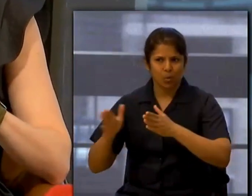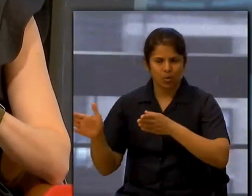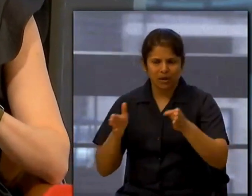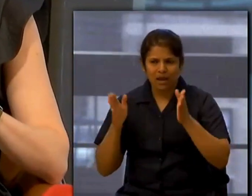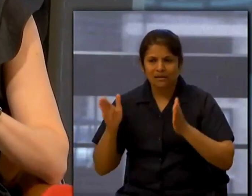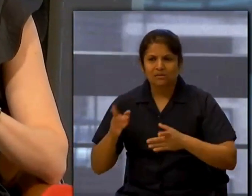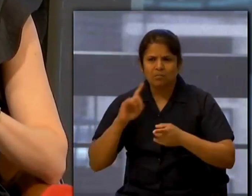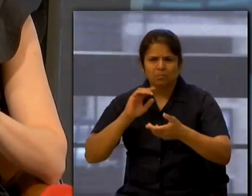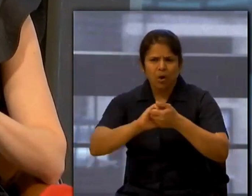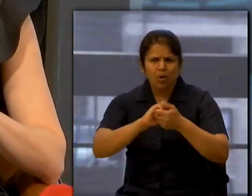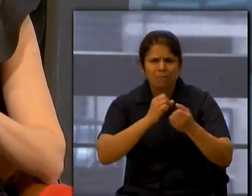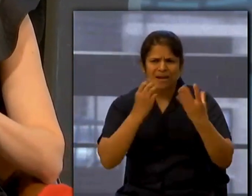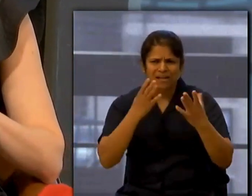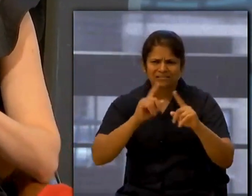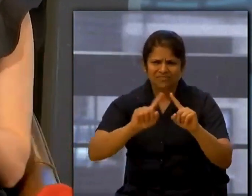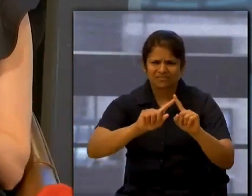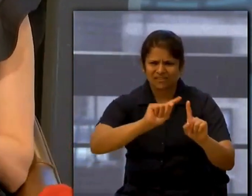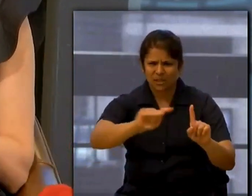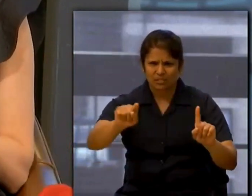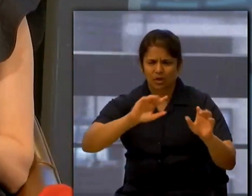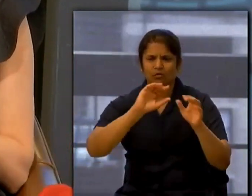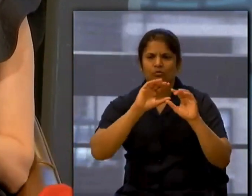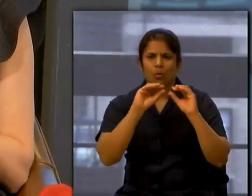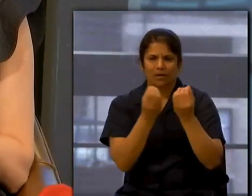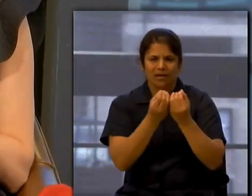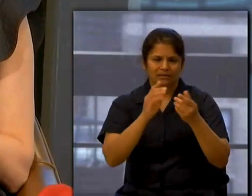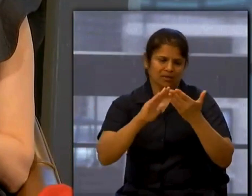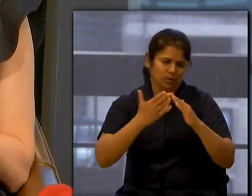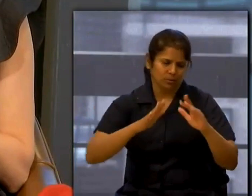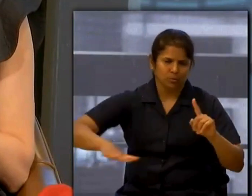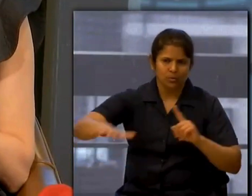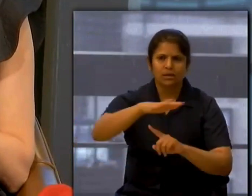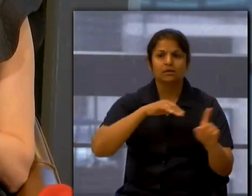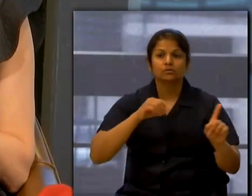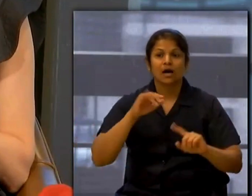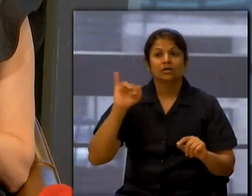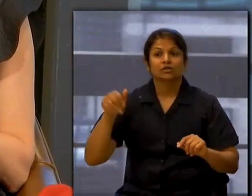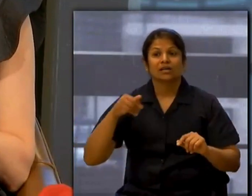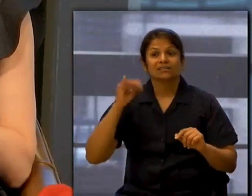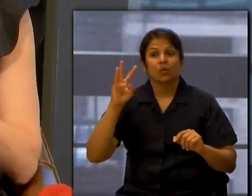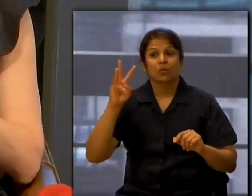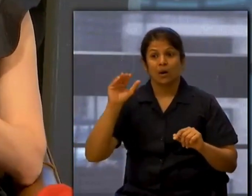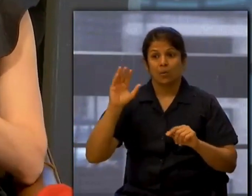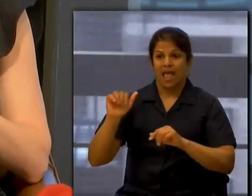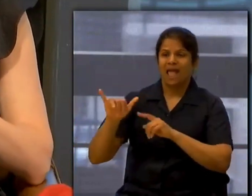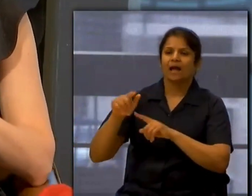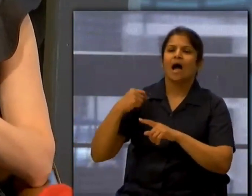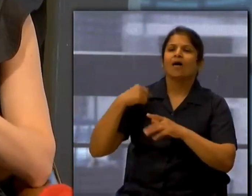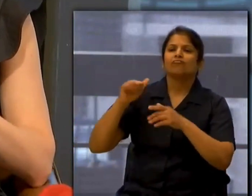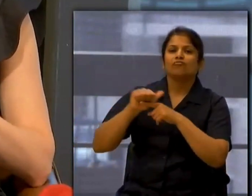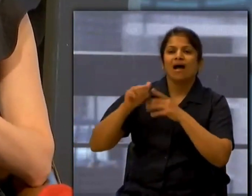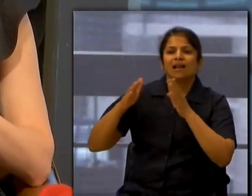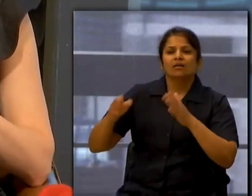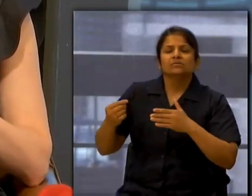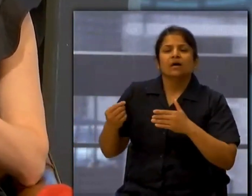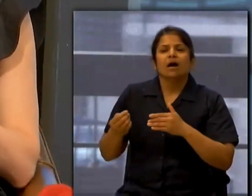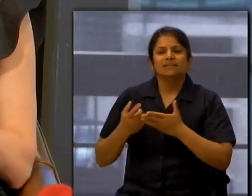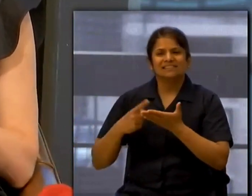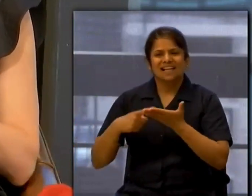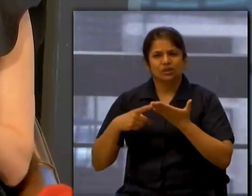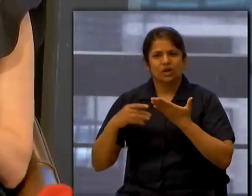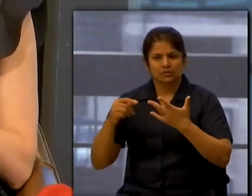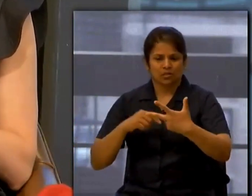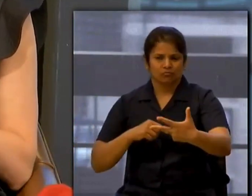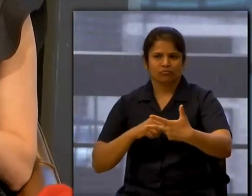And the trainers at JCUA talk about 3 zones. They talk about the